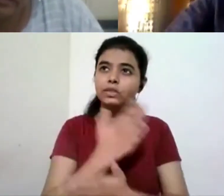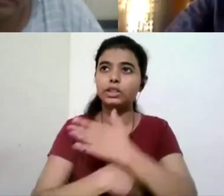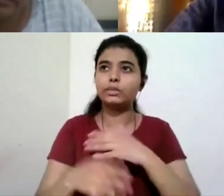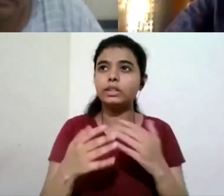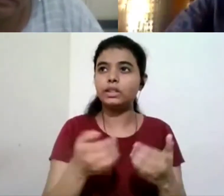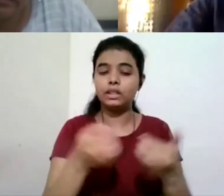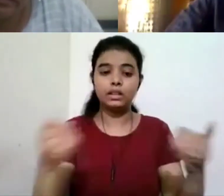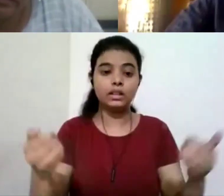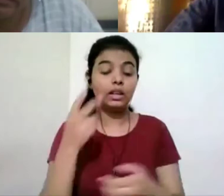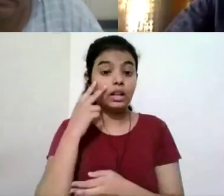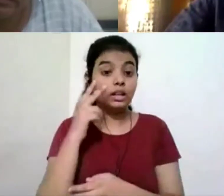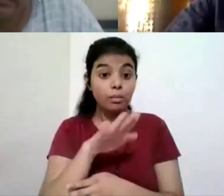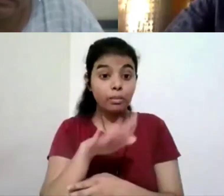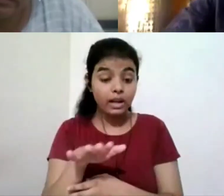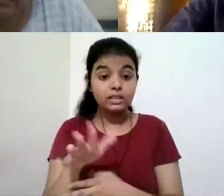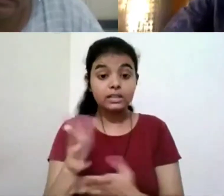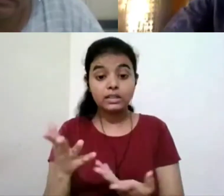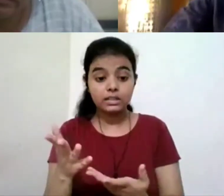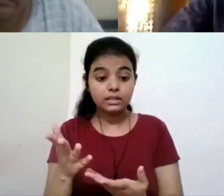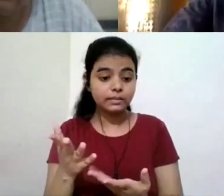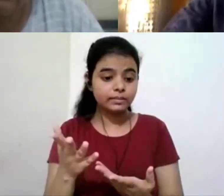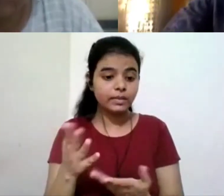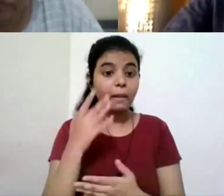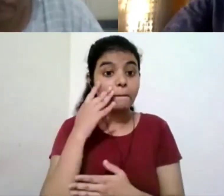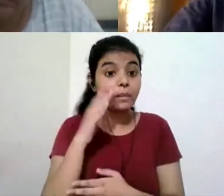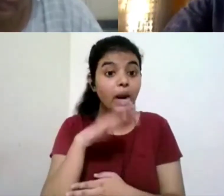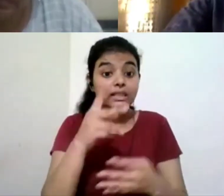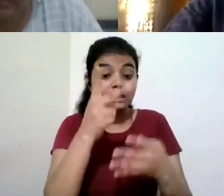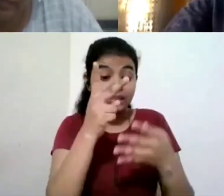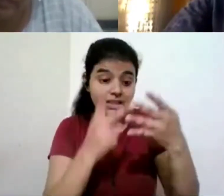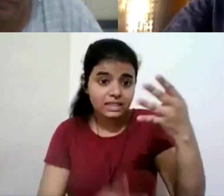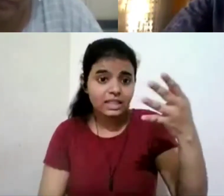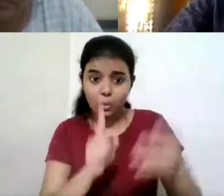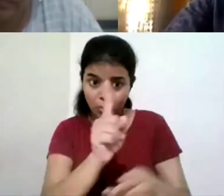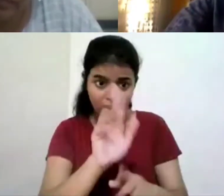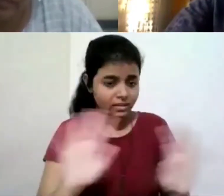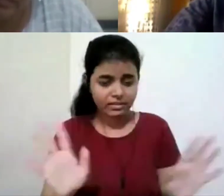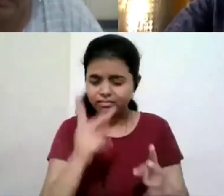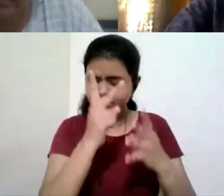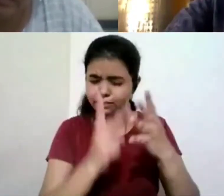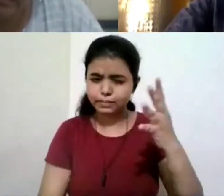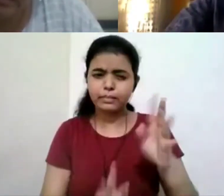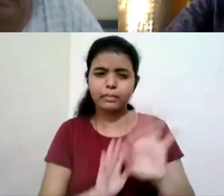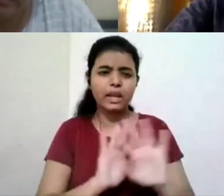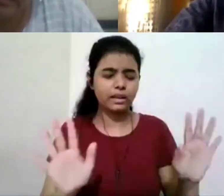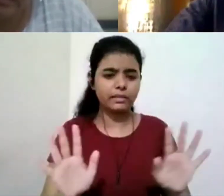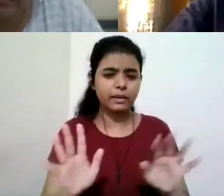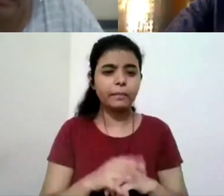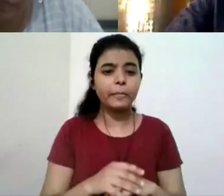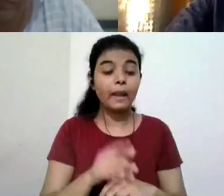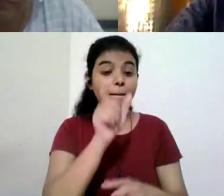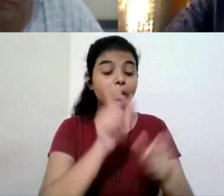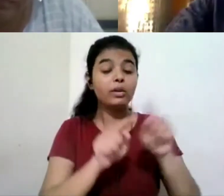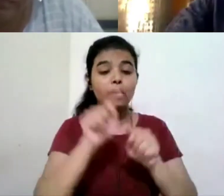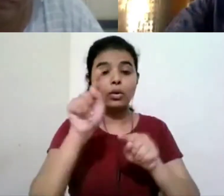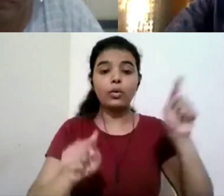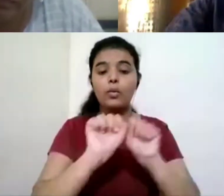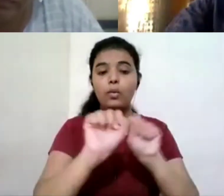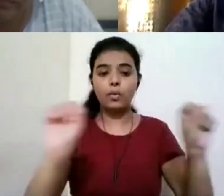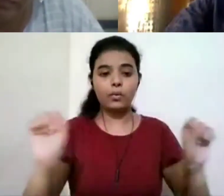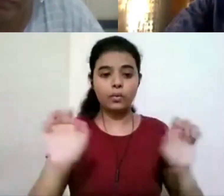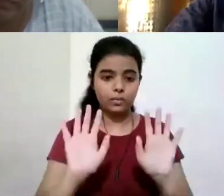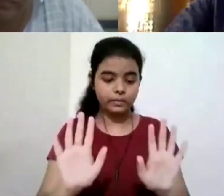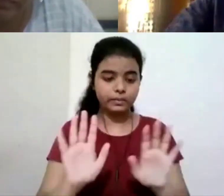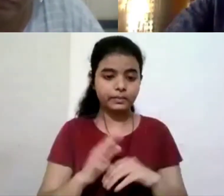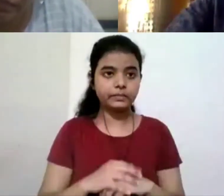how blindness could be, how different sorts of blindness could be different for different people. So